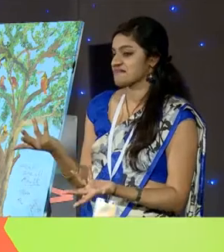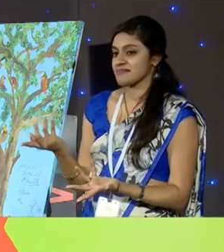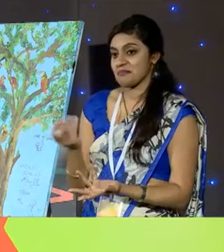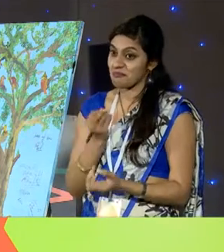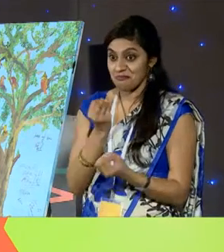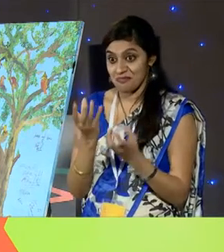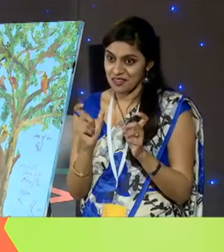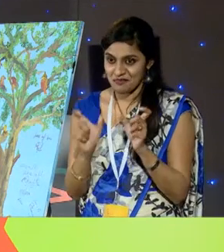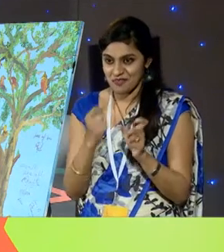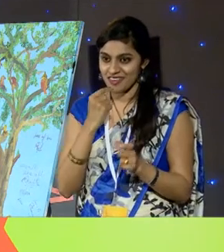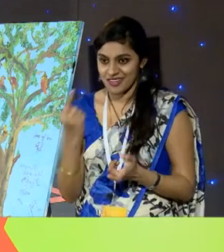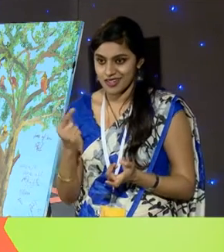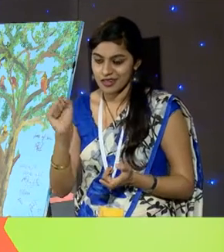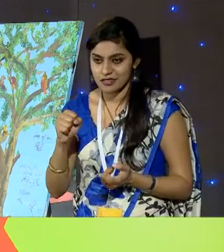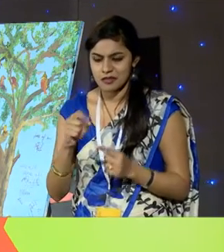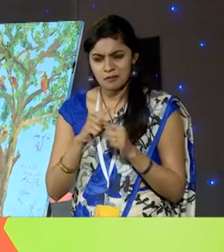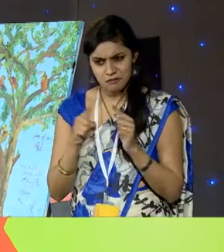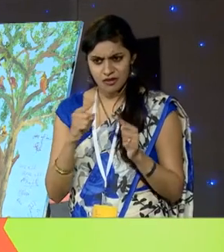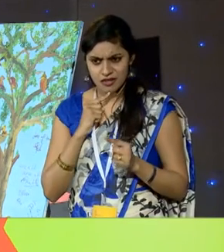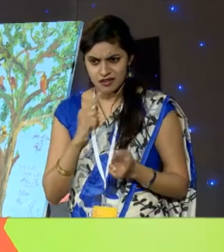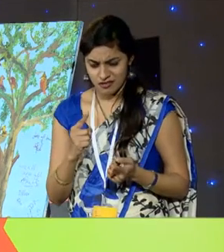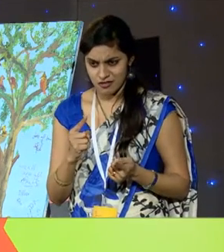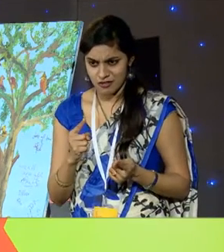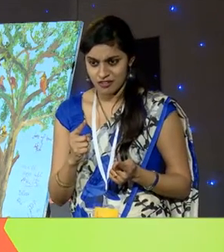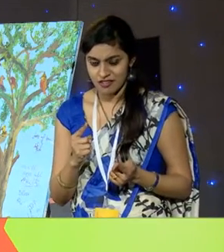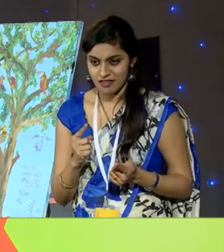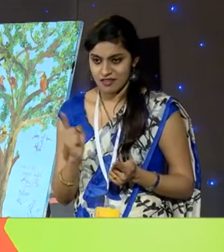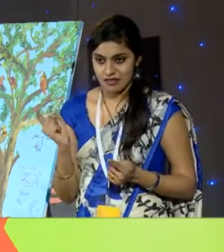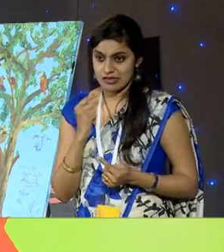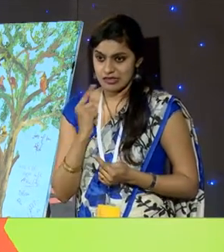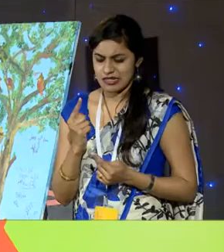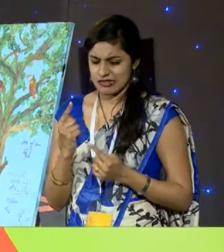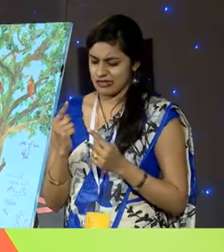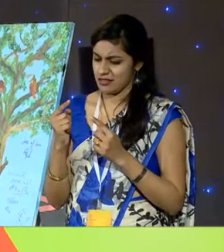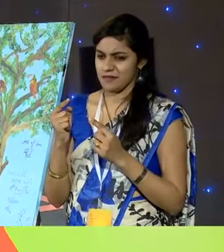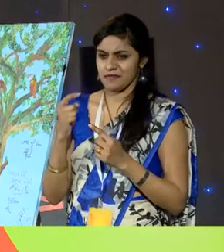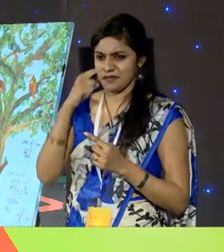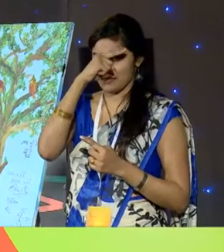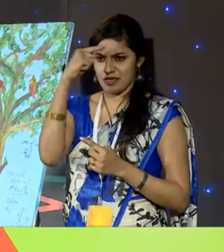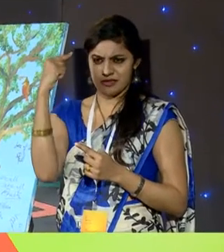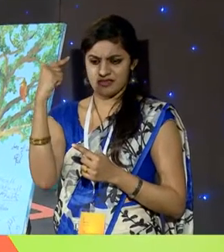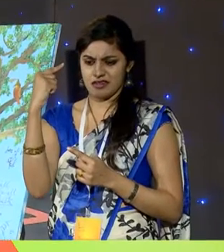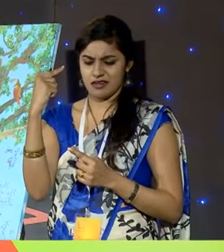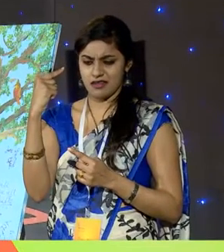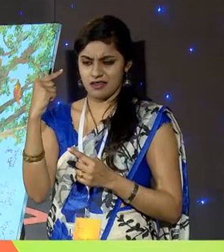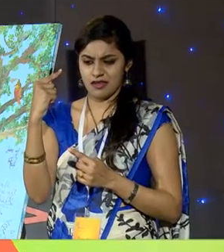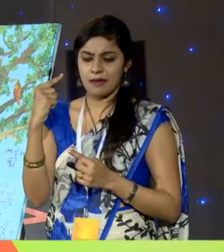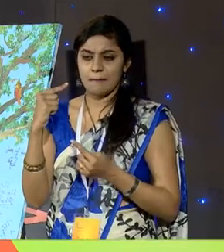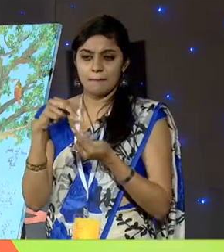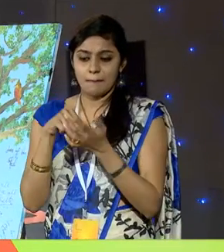But the reality, according to this quote, is that you can